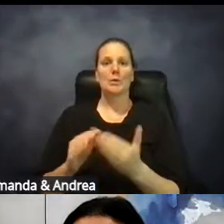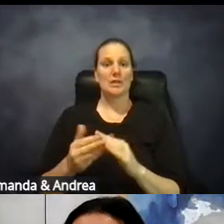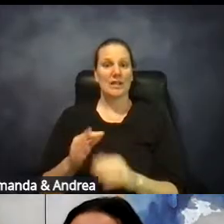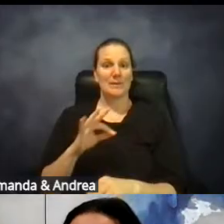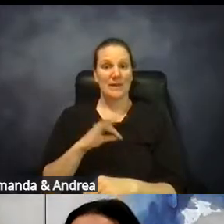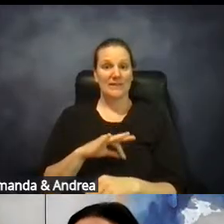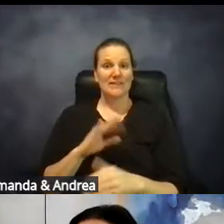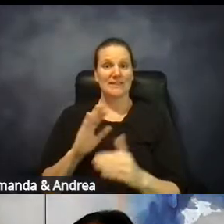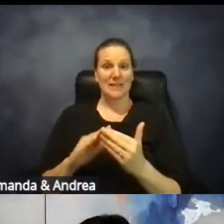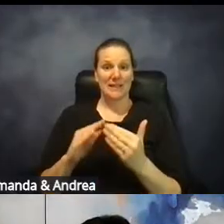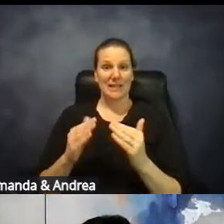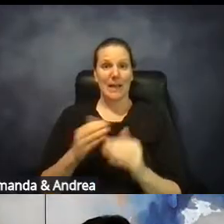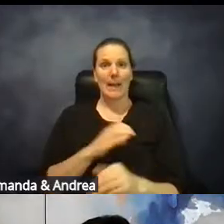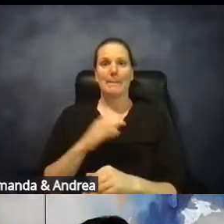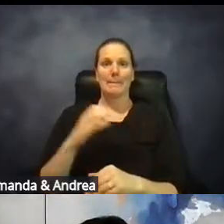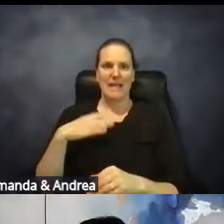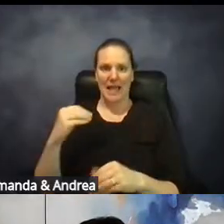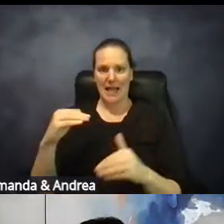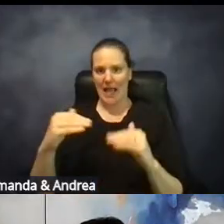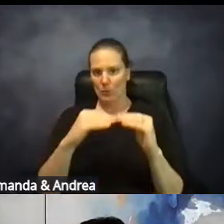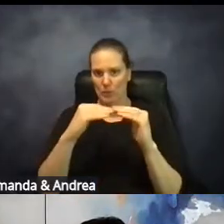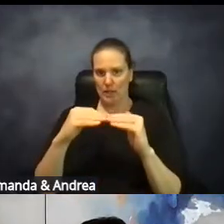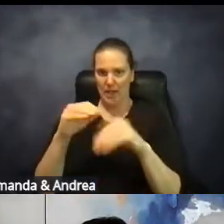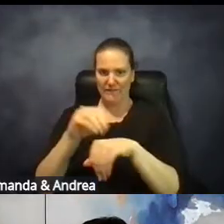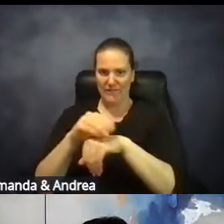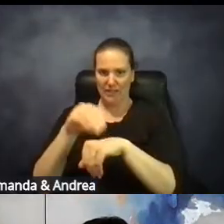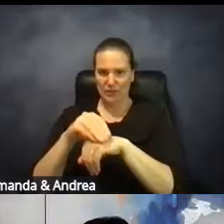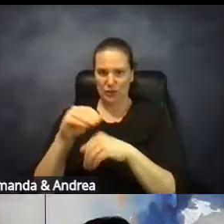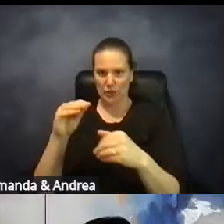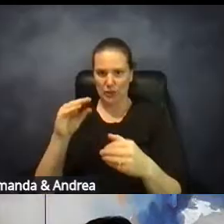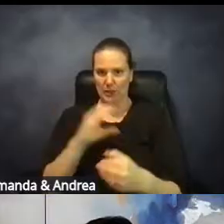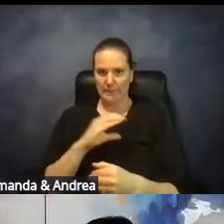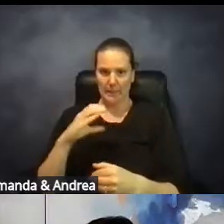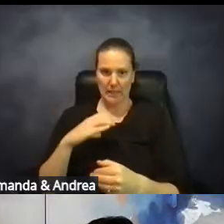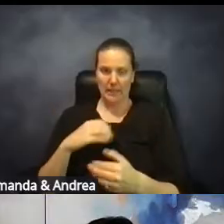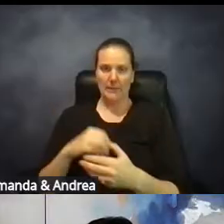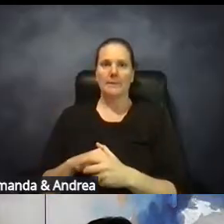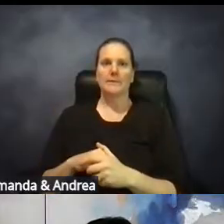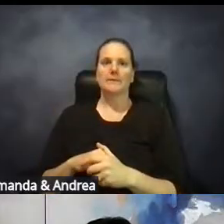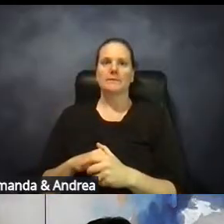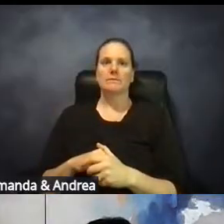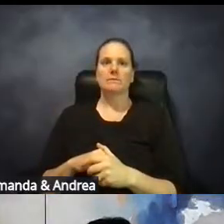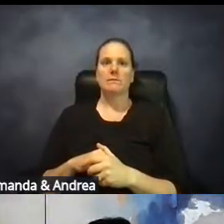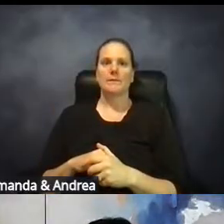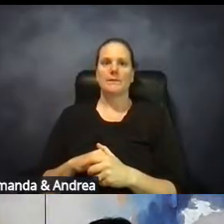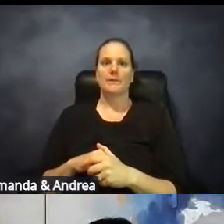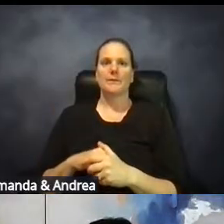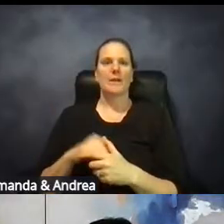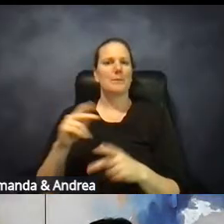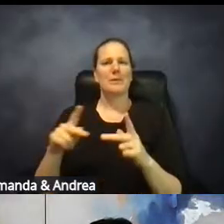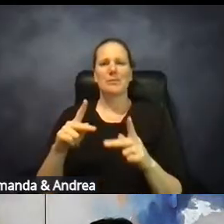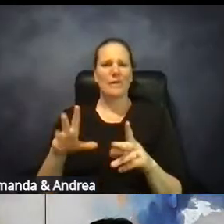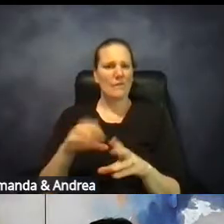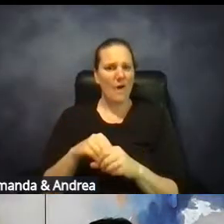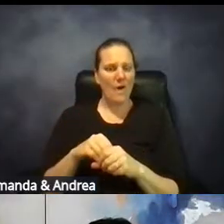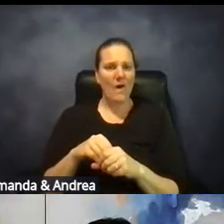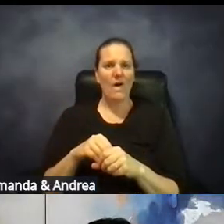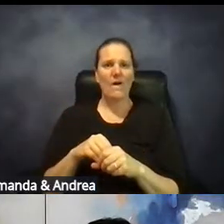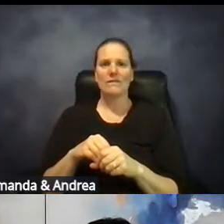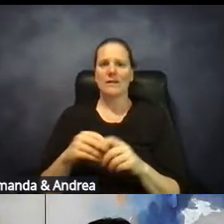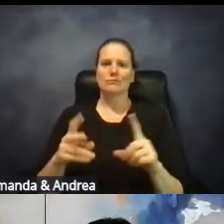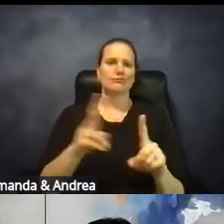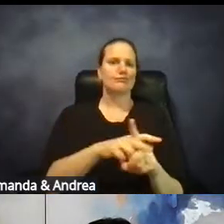benefits committee and the equity advisory committees. The people involved and appointed to